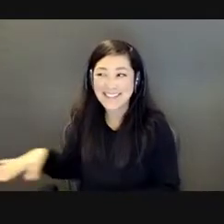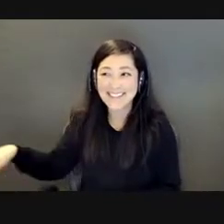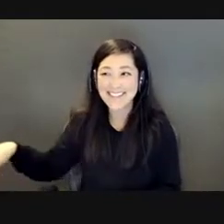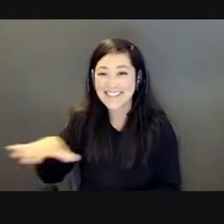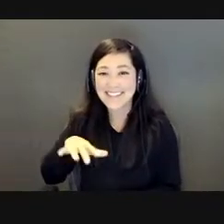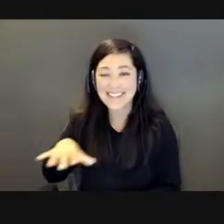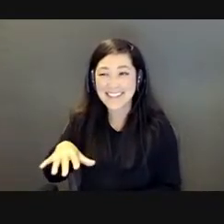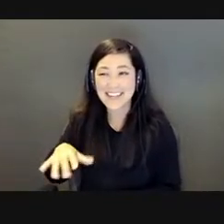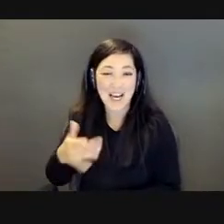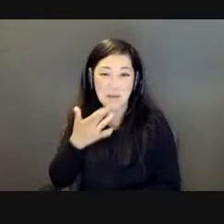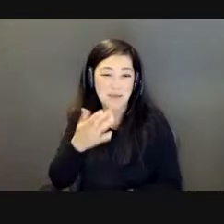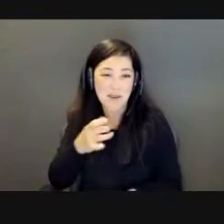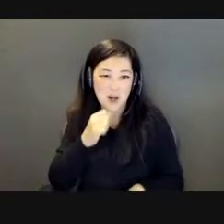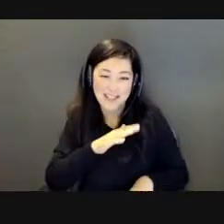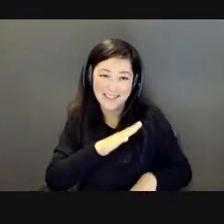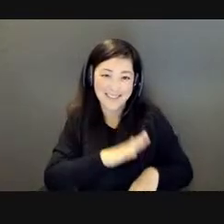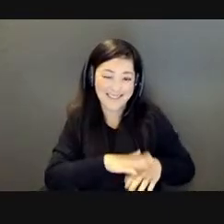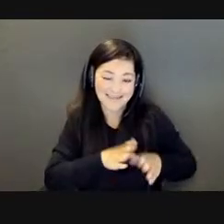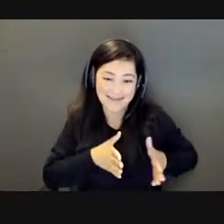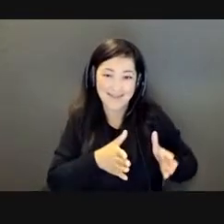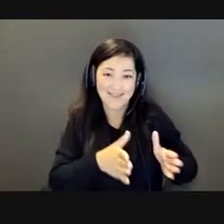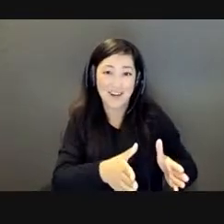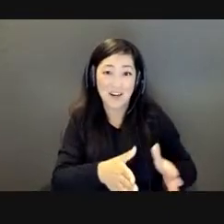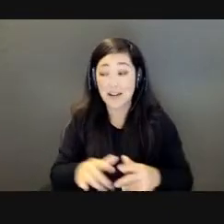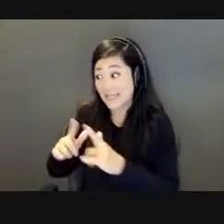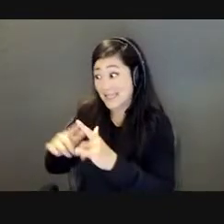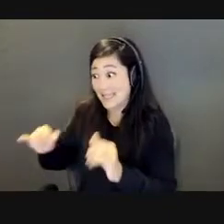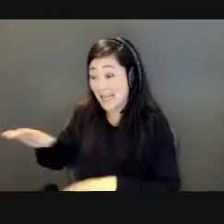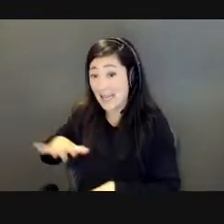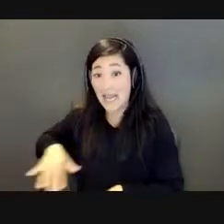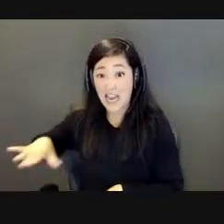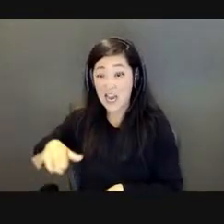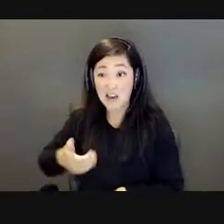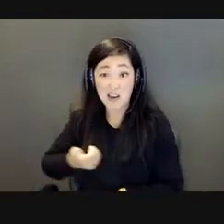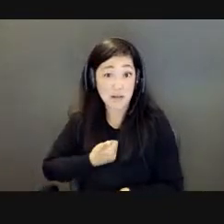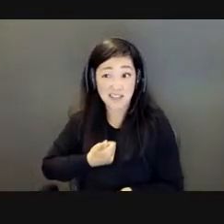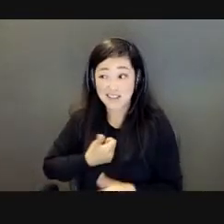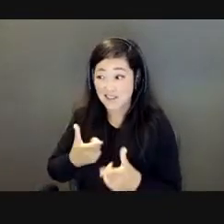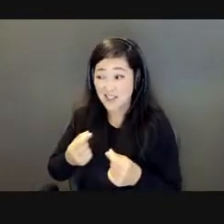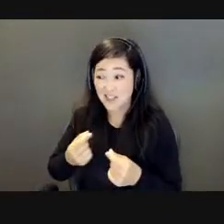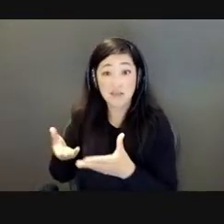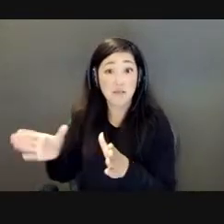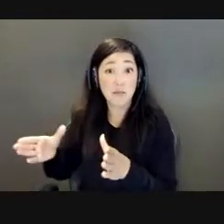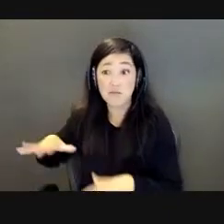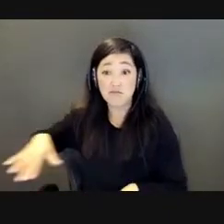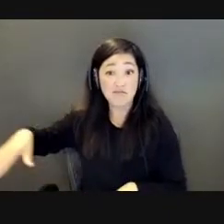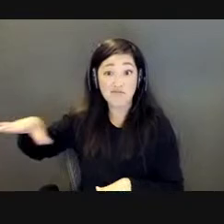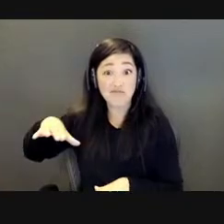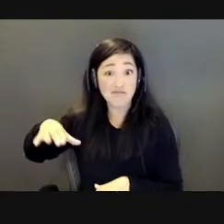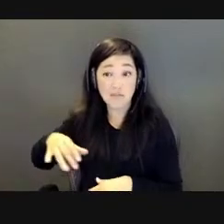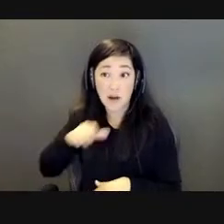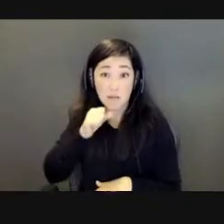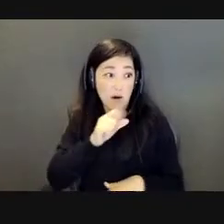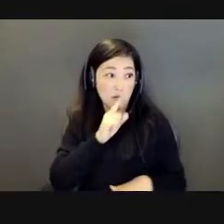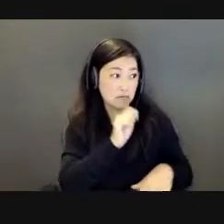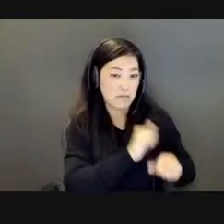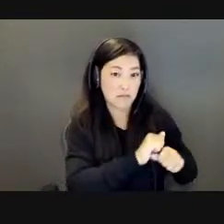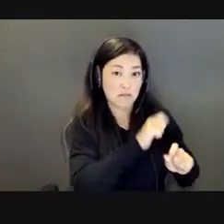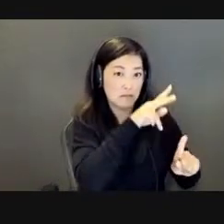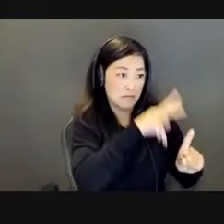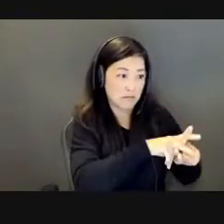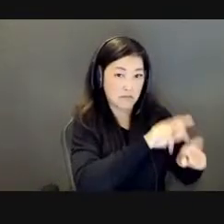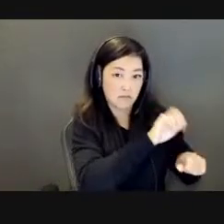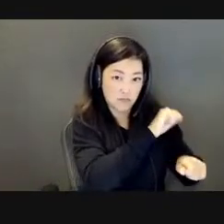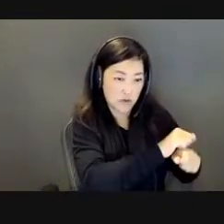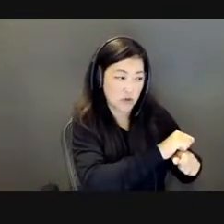off the pavement. As far as a campsite, I actually do a lot of just public land camping where I'm not in a real campground. I'm just off.